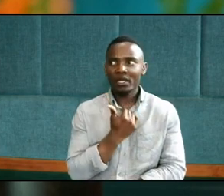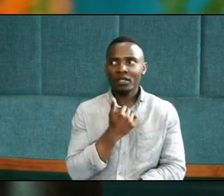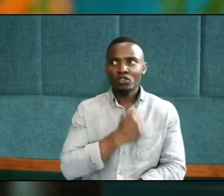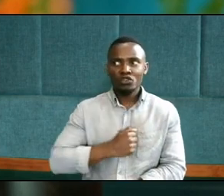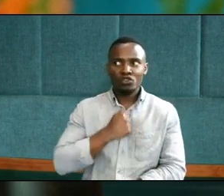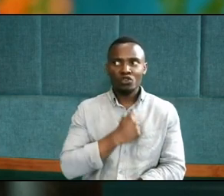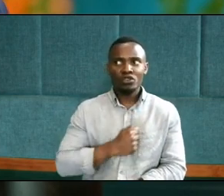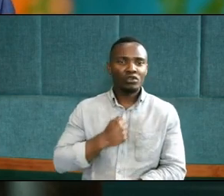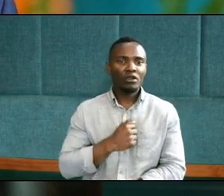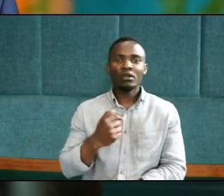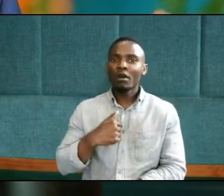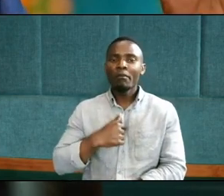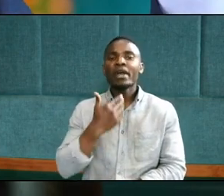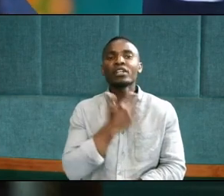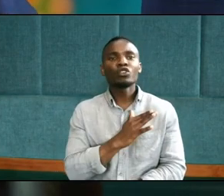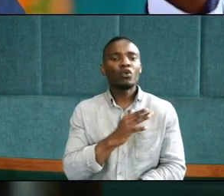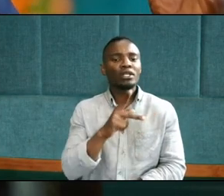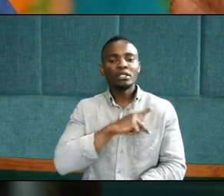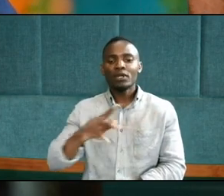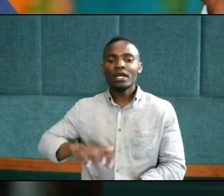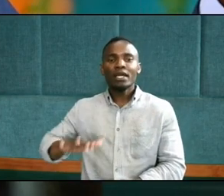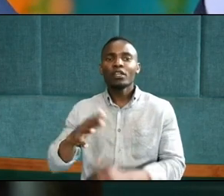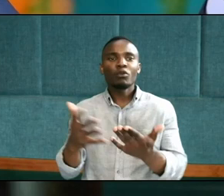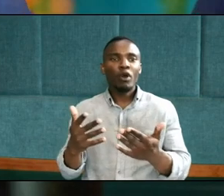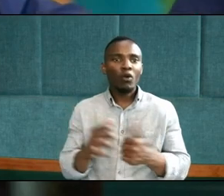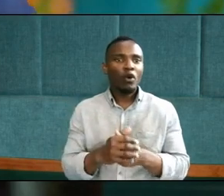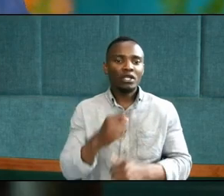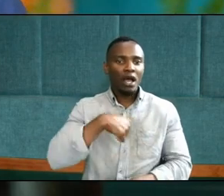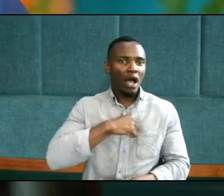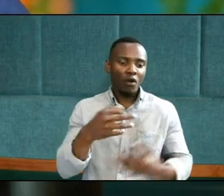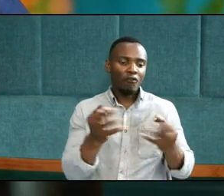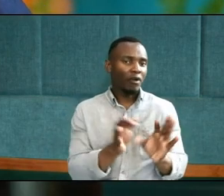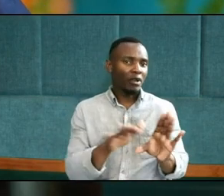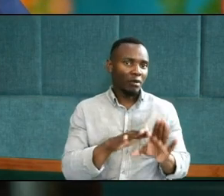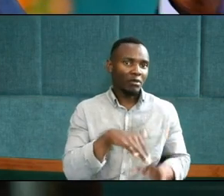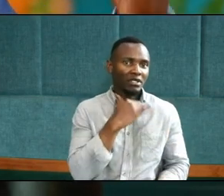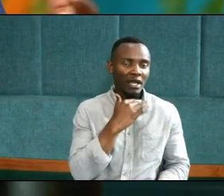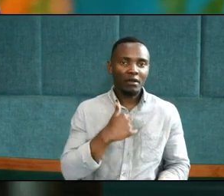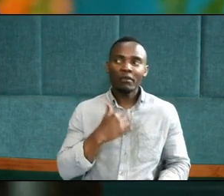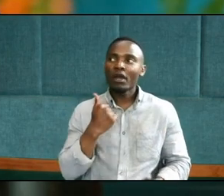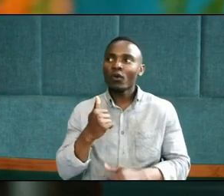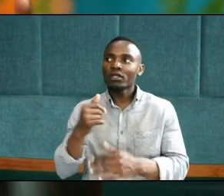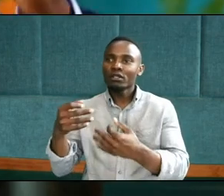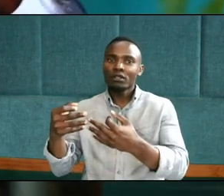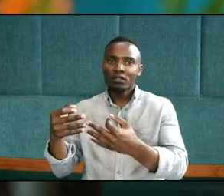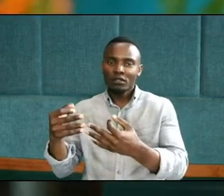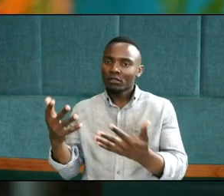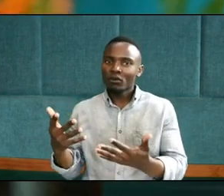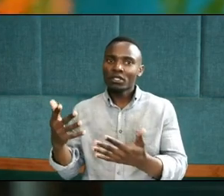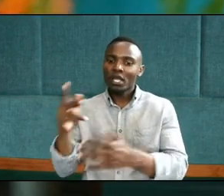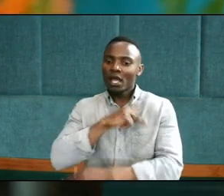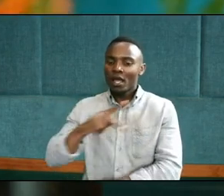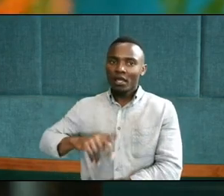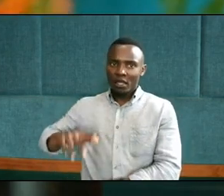where people lose their loved ones. I want to be in a kingdom that's going to be forever. So, Mzee Oburu, don't worry. It is going to be